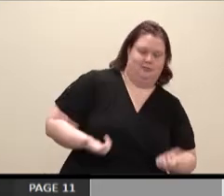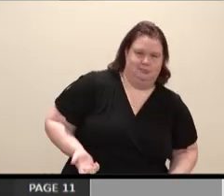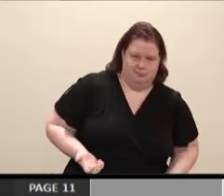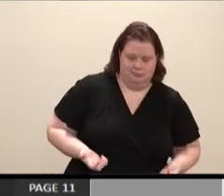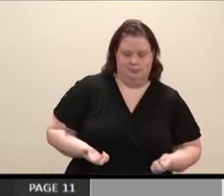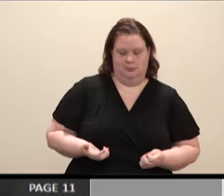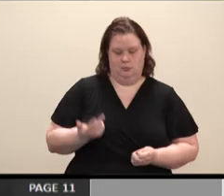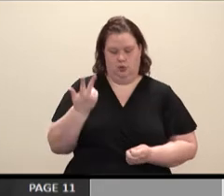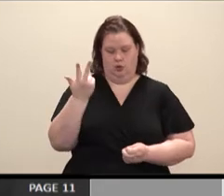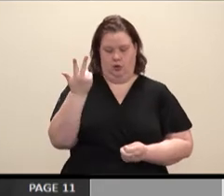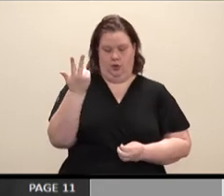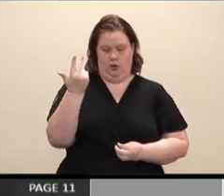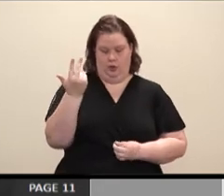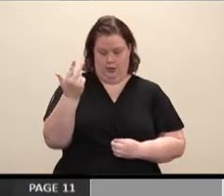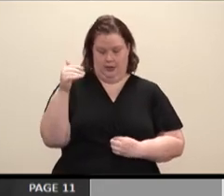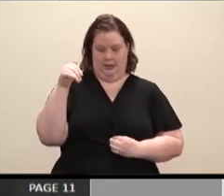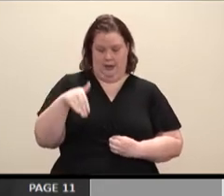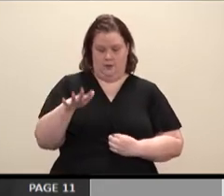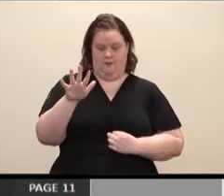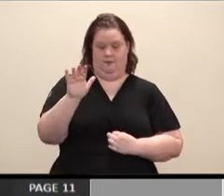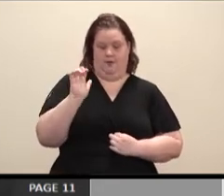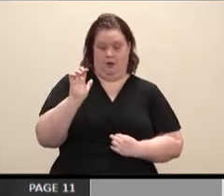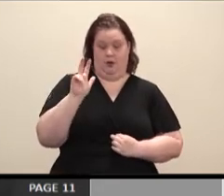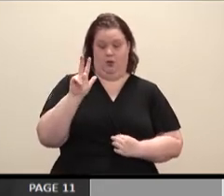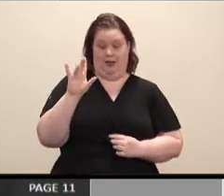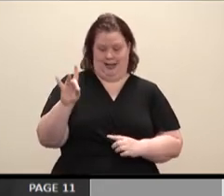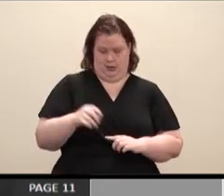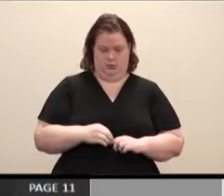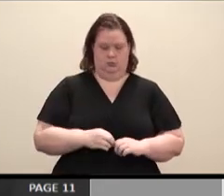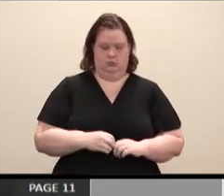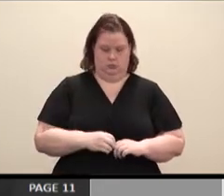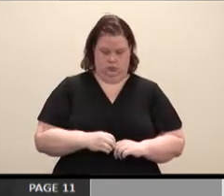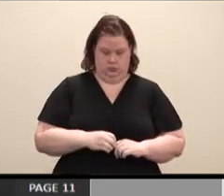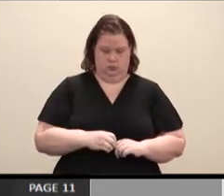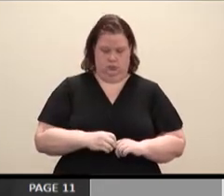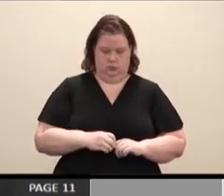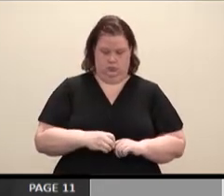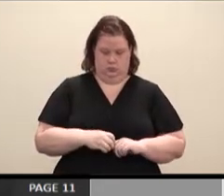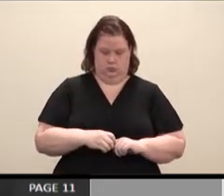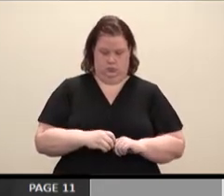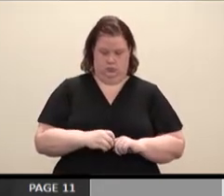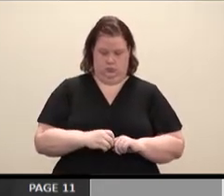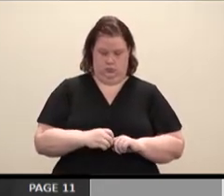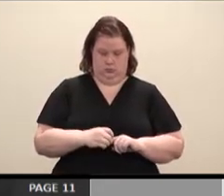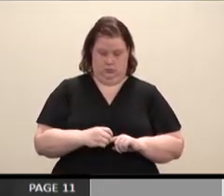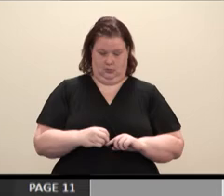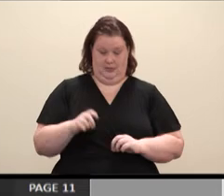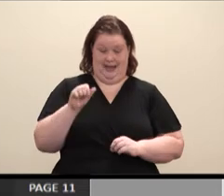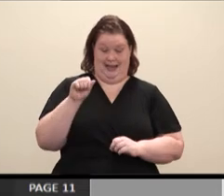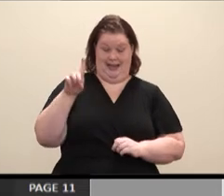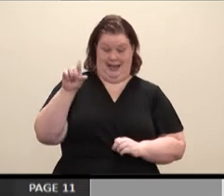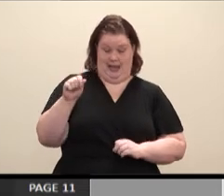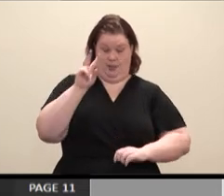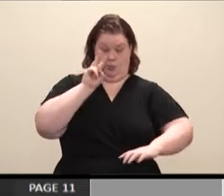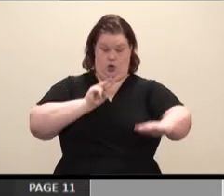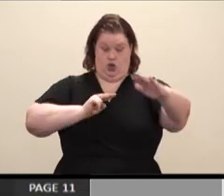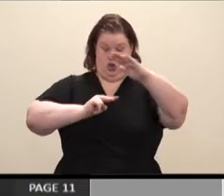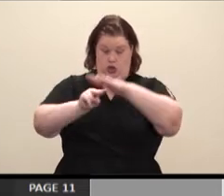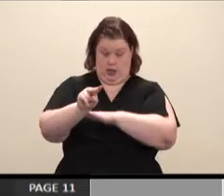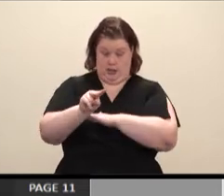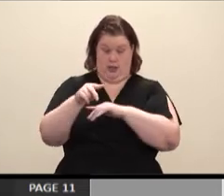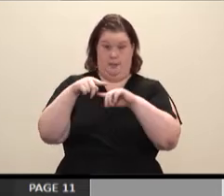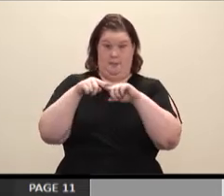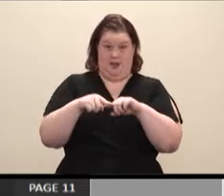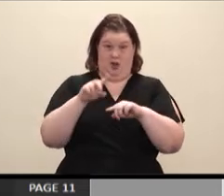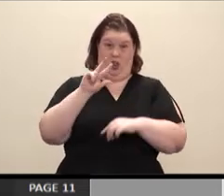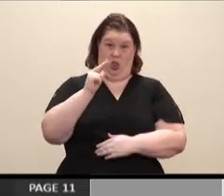So that was 13,538. And then, because our ADA projection based on our actual ADA from